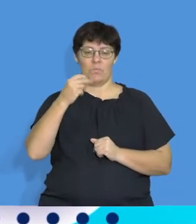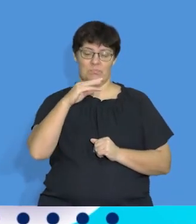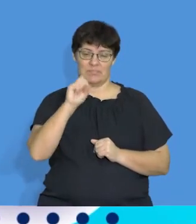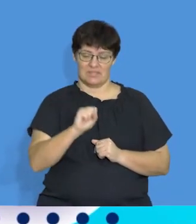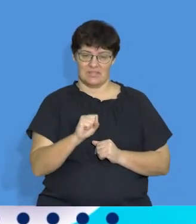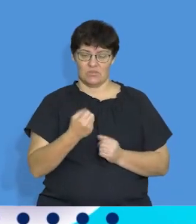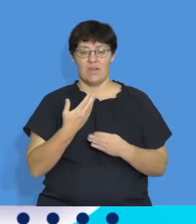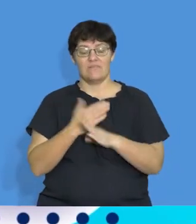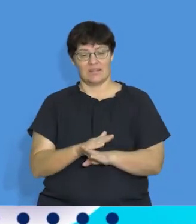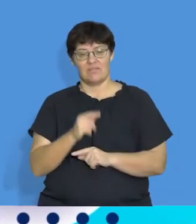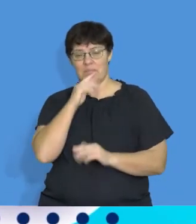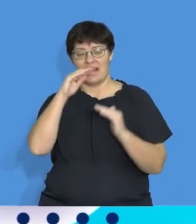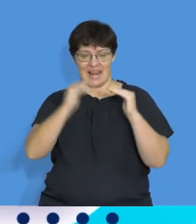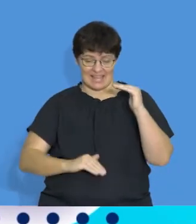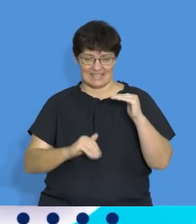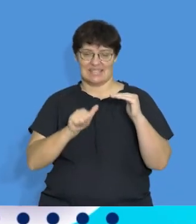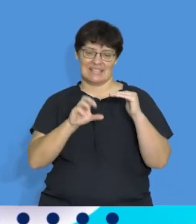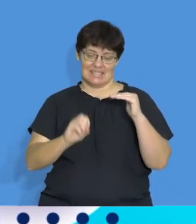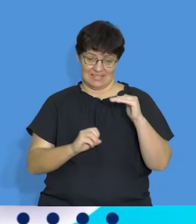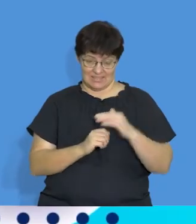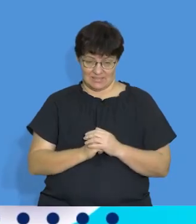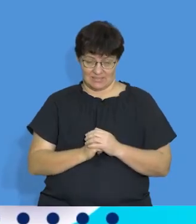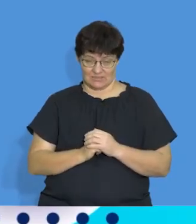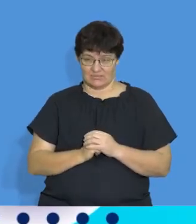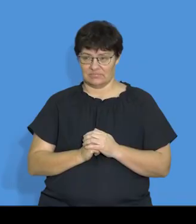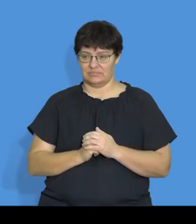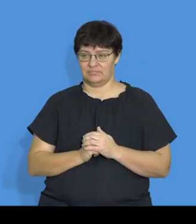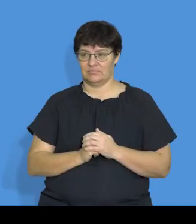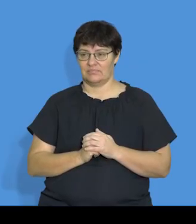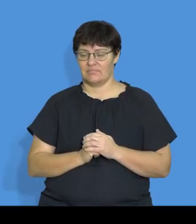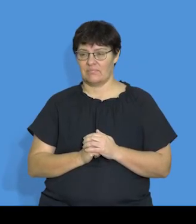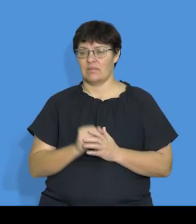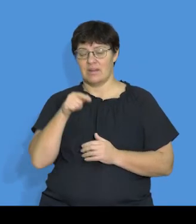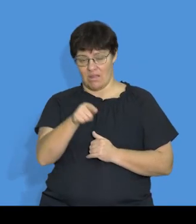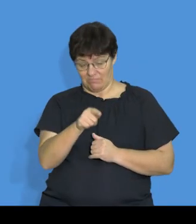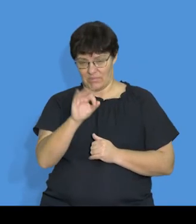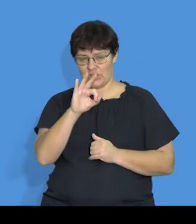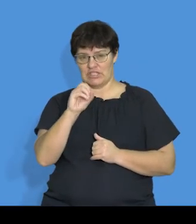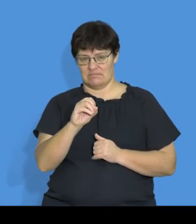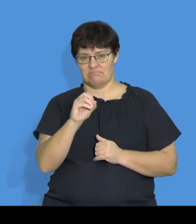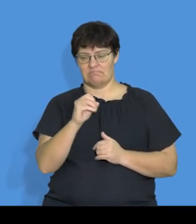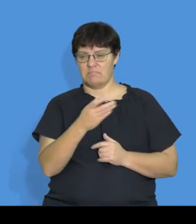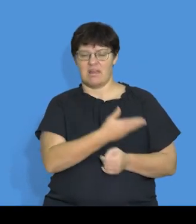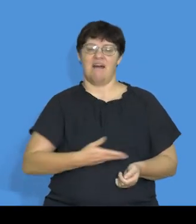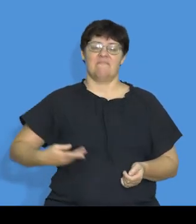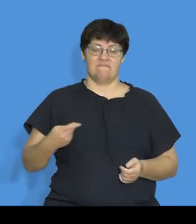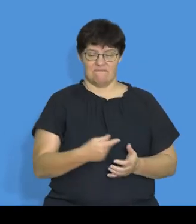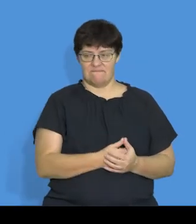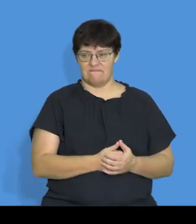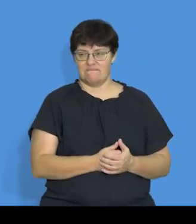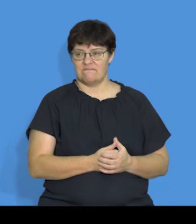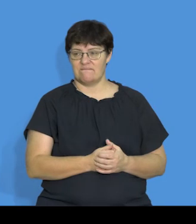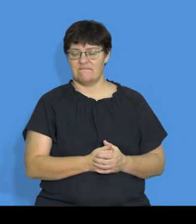resistance must be less than 60 ohms, okay? Now, which is 30 in this case, which is actually half of that. So this is